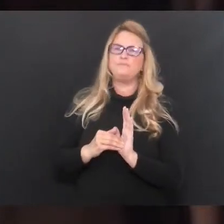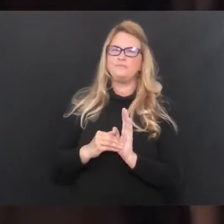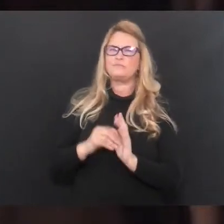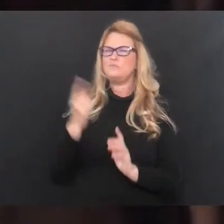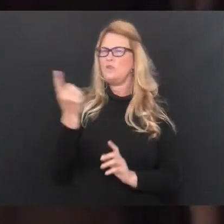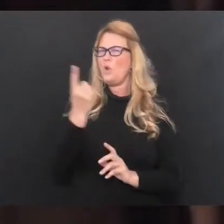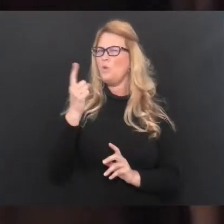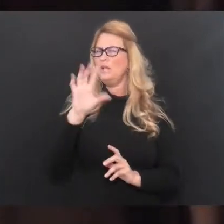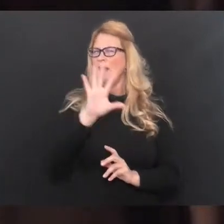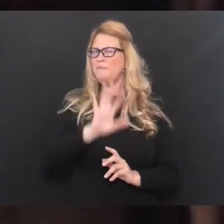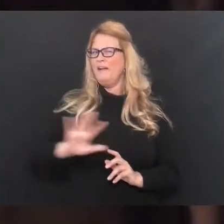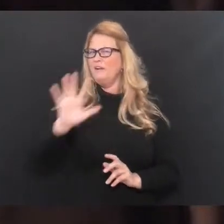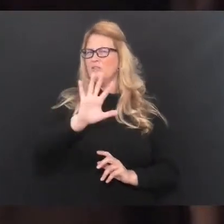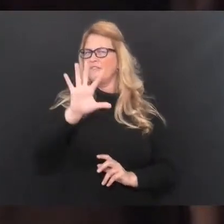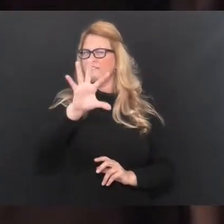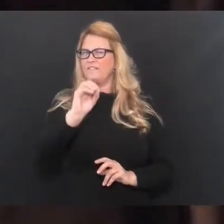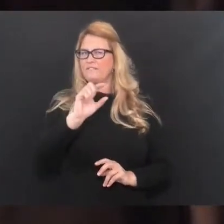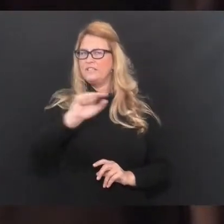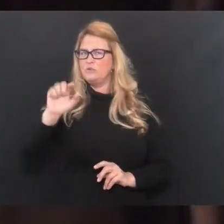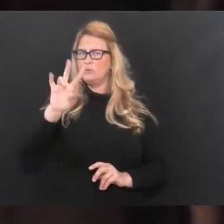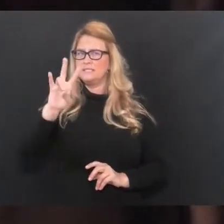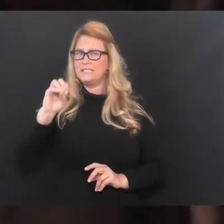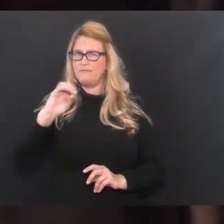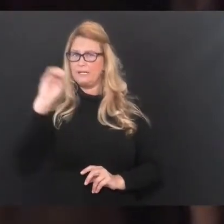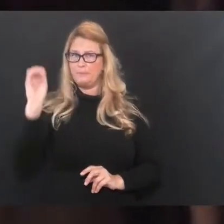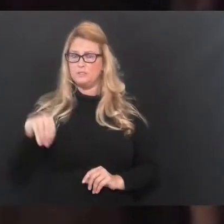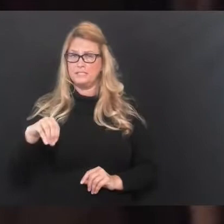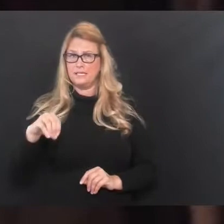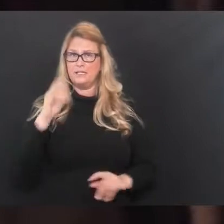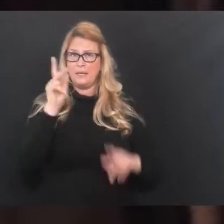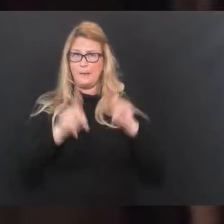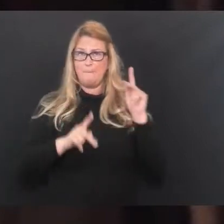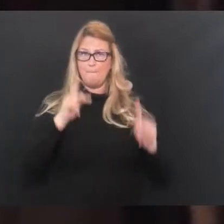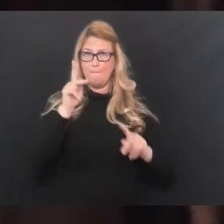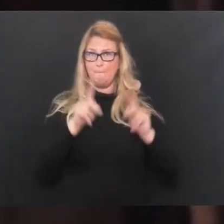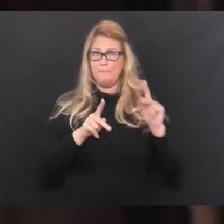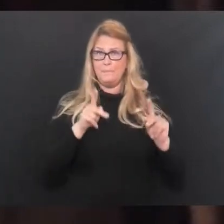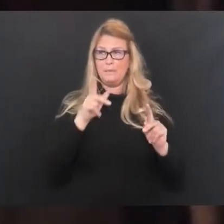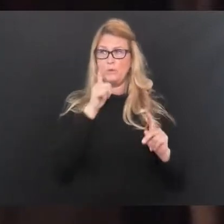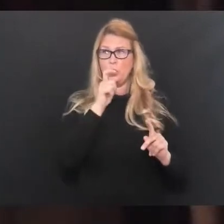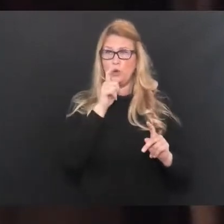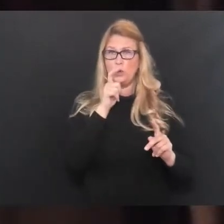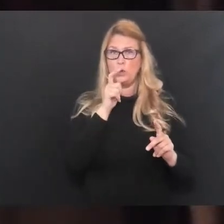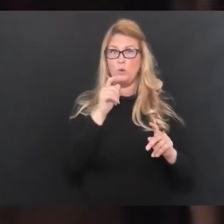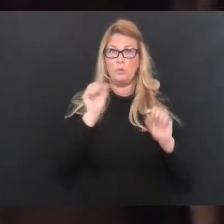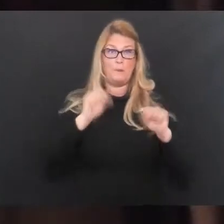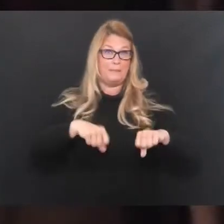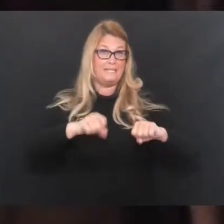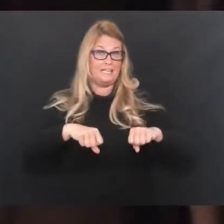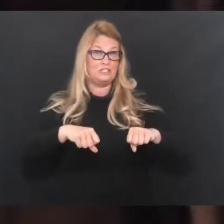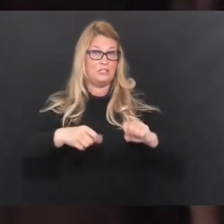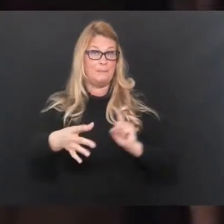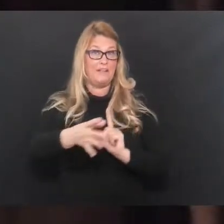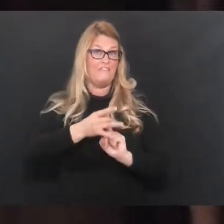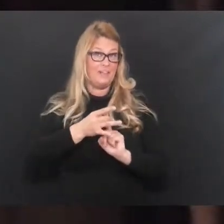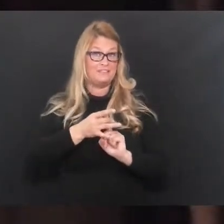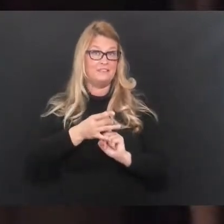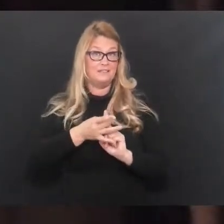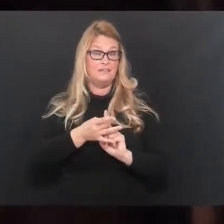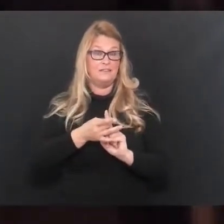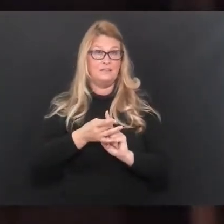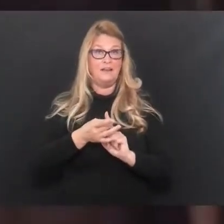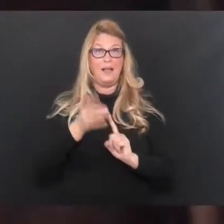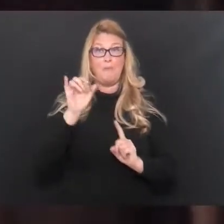about 50 to 70% in people who are potentially going to be infected with the Brazilian variant. But